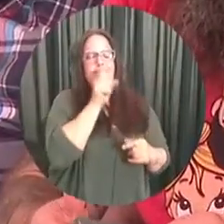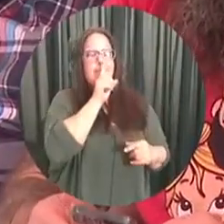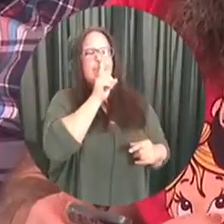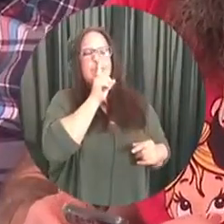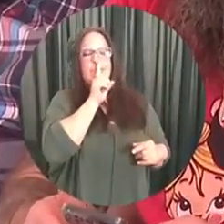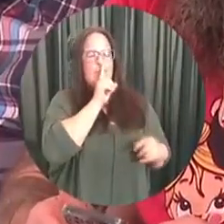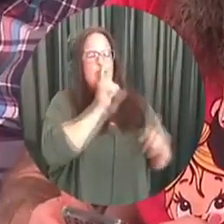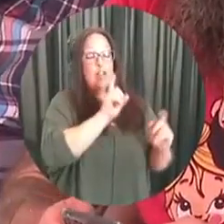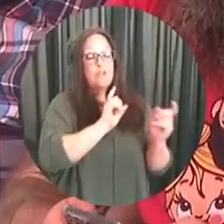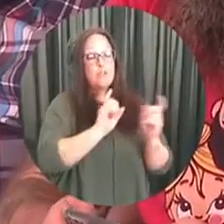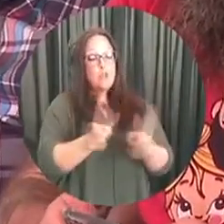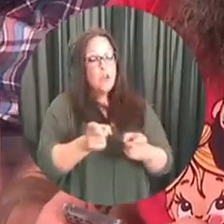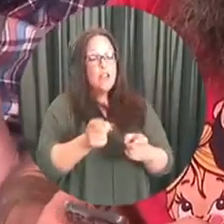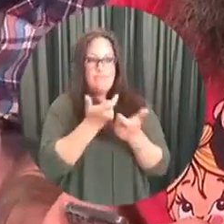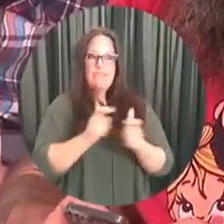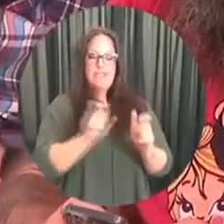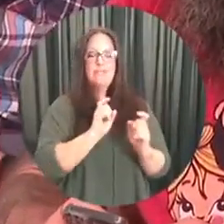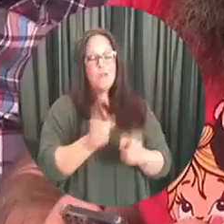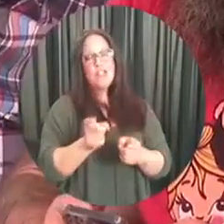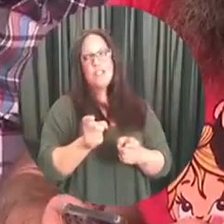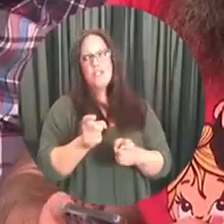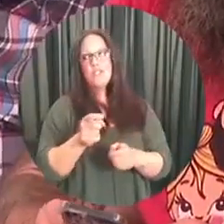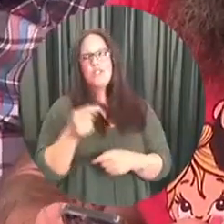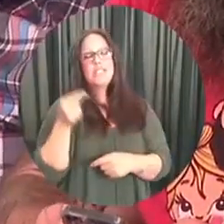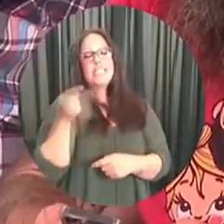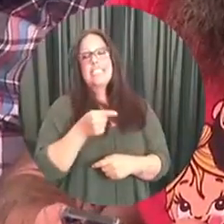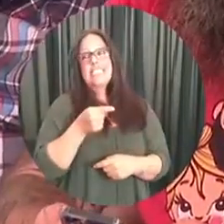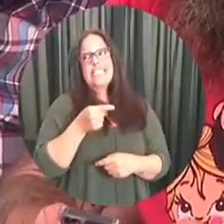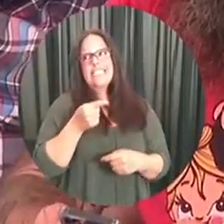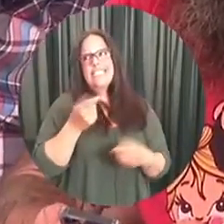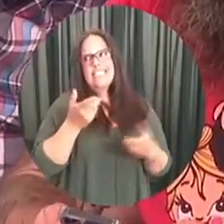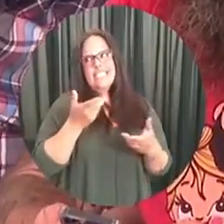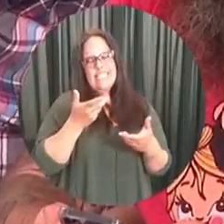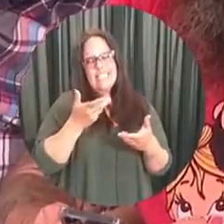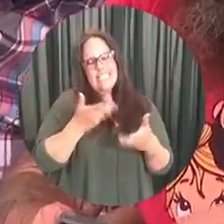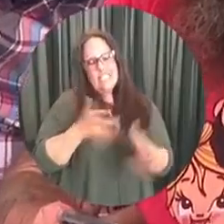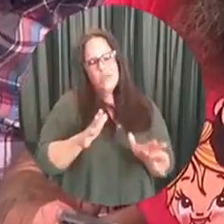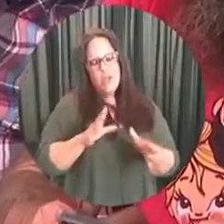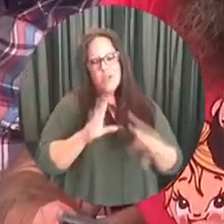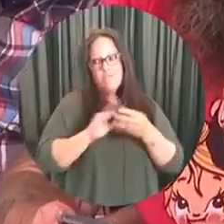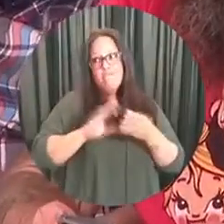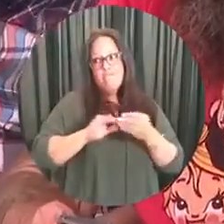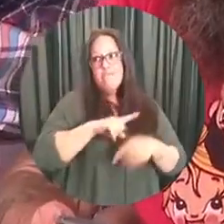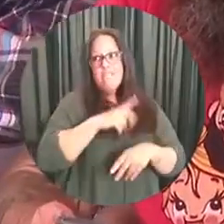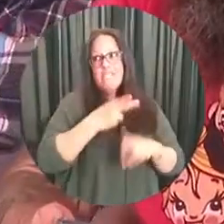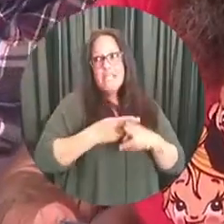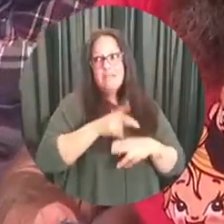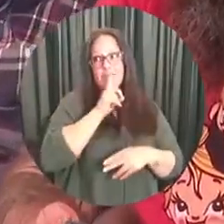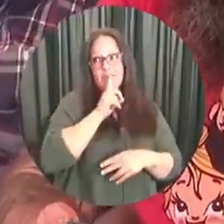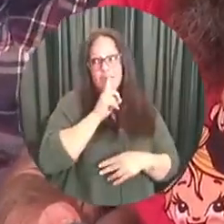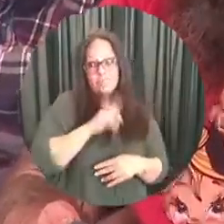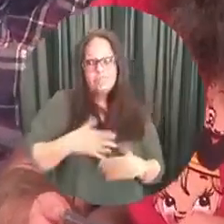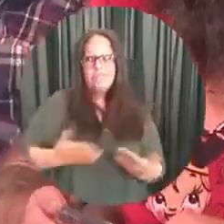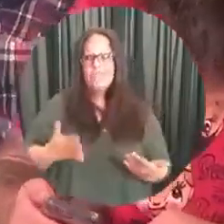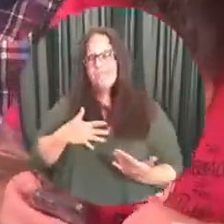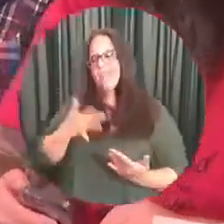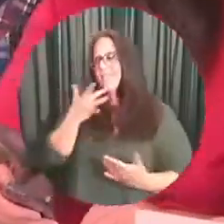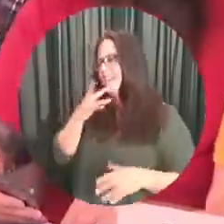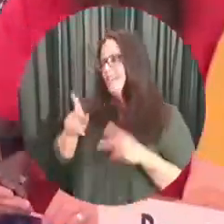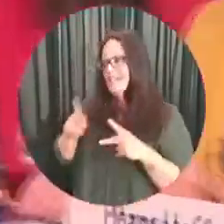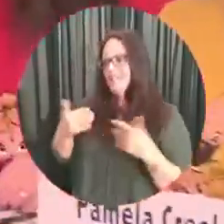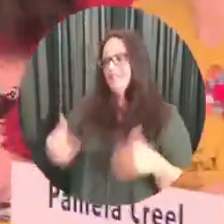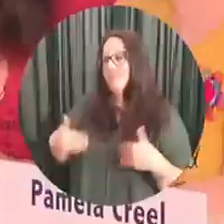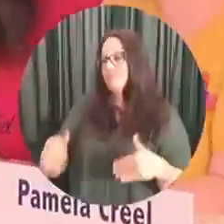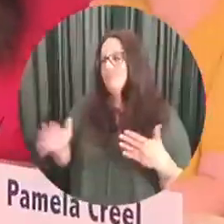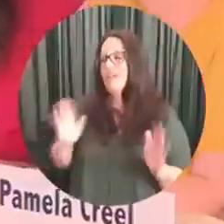that makes a big difference. She doesn't like any kind of recognition, but she's awesome. So. My type of people. Okay, guys, our Marietta